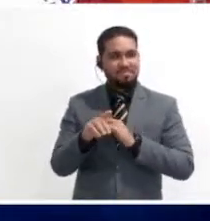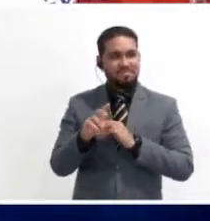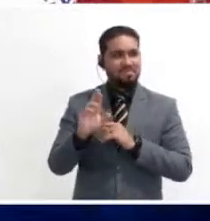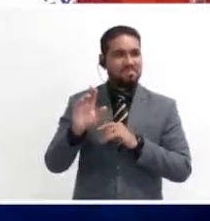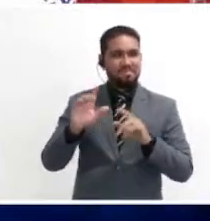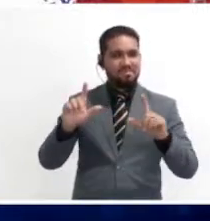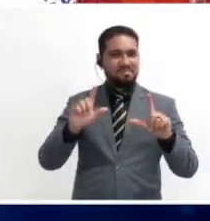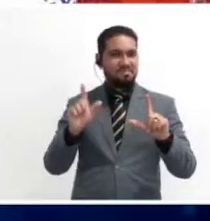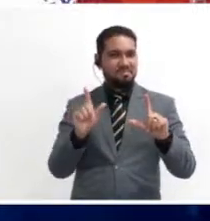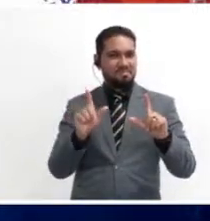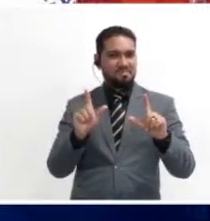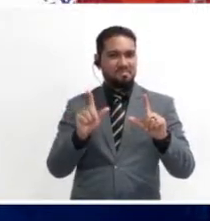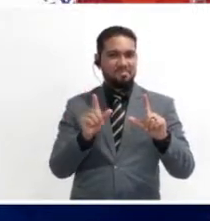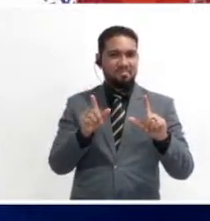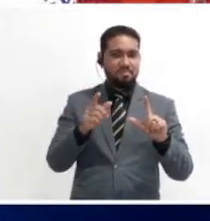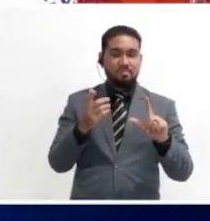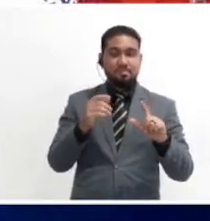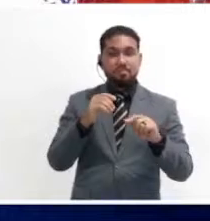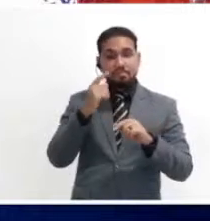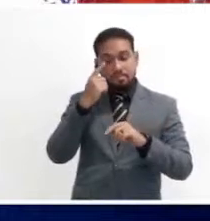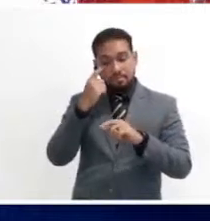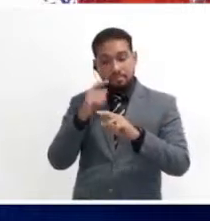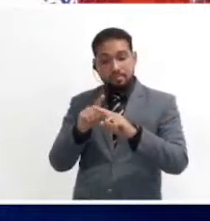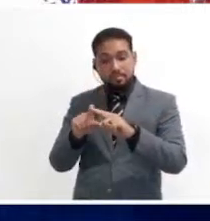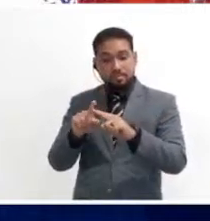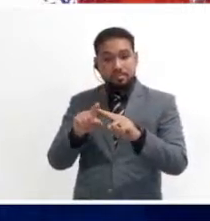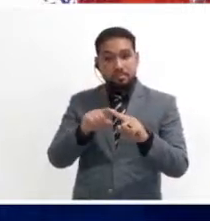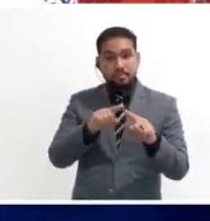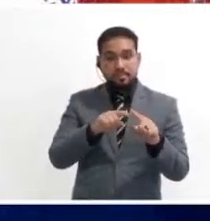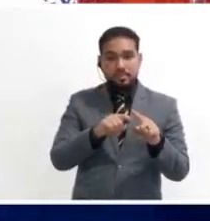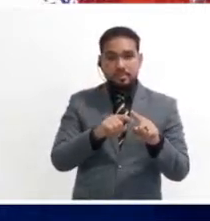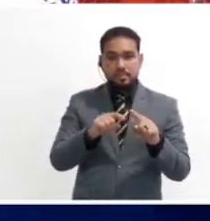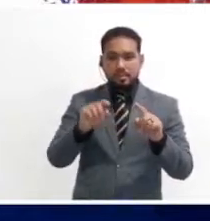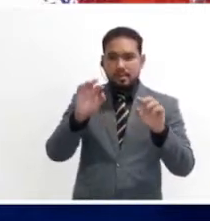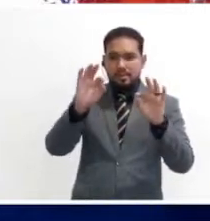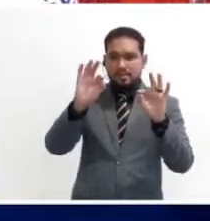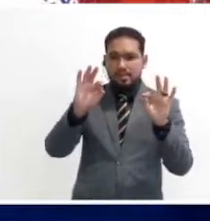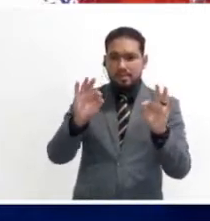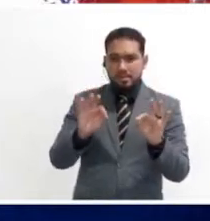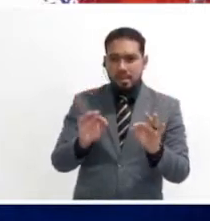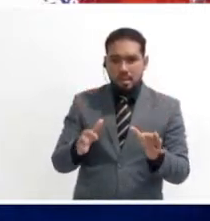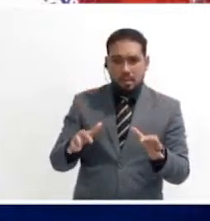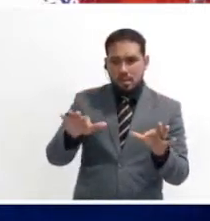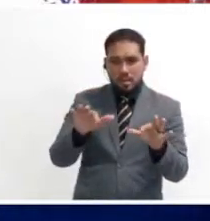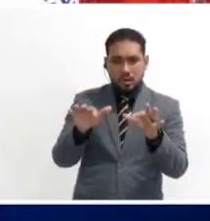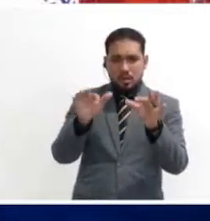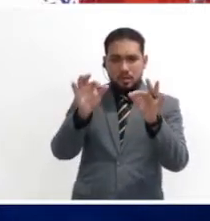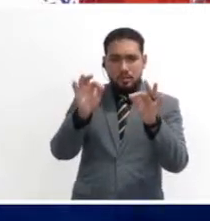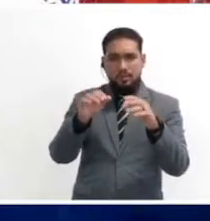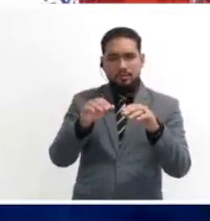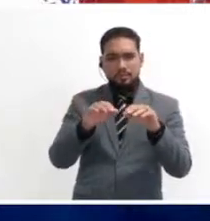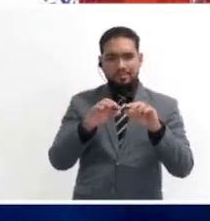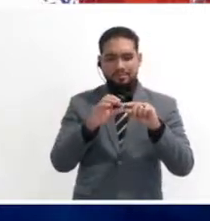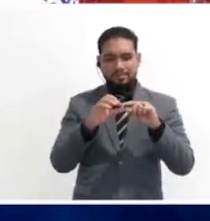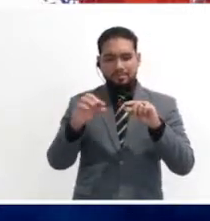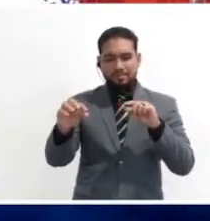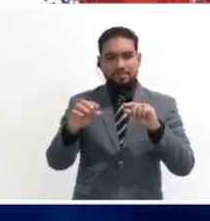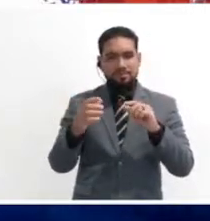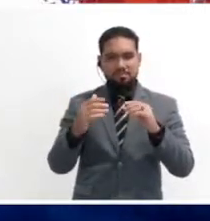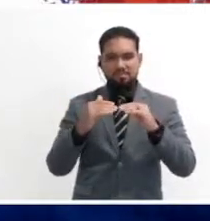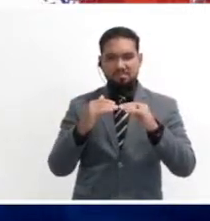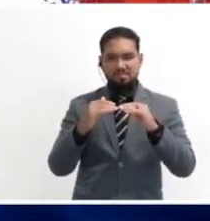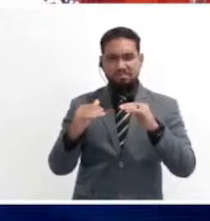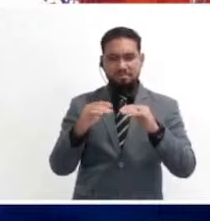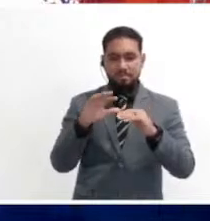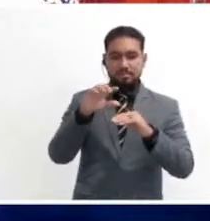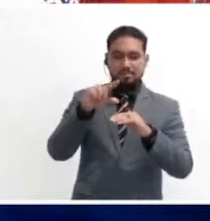parts that are molded, including part of the apparatus of how the material